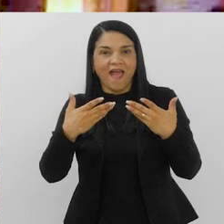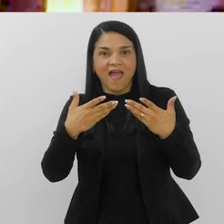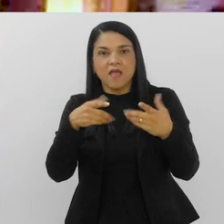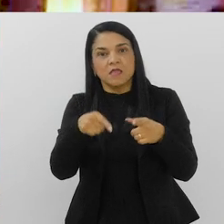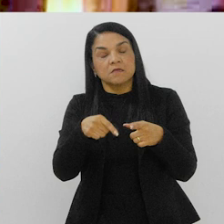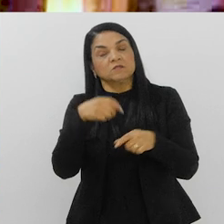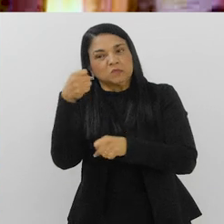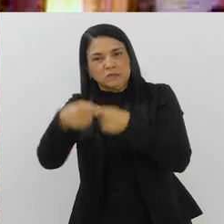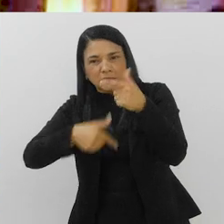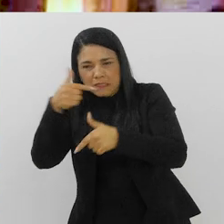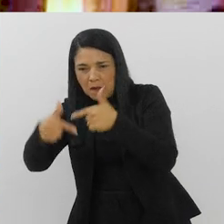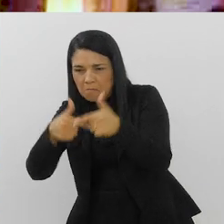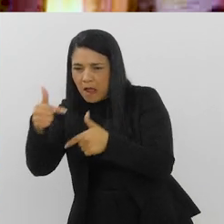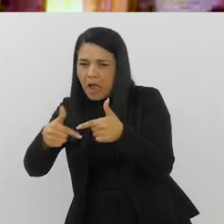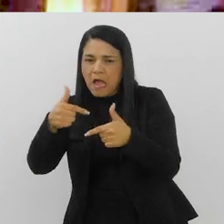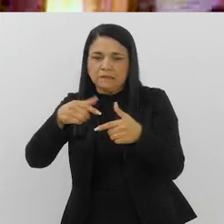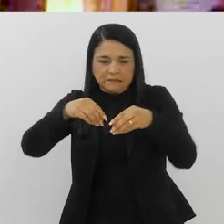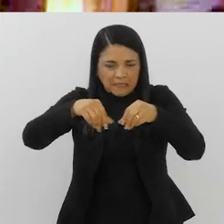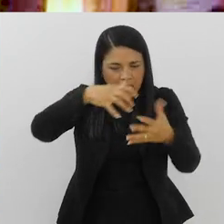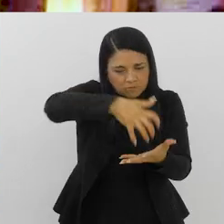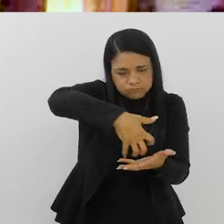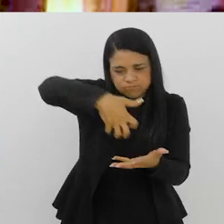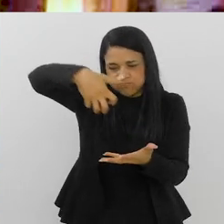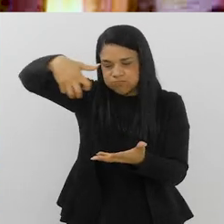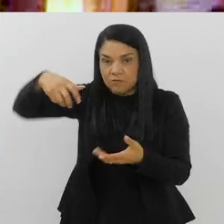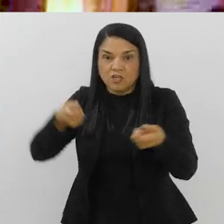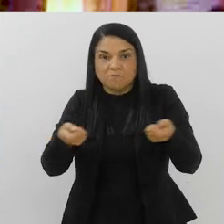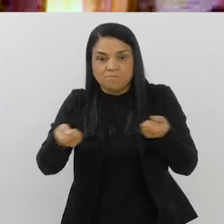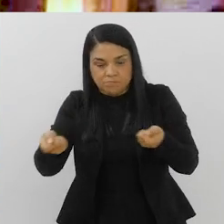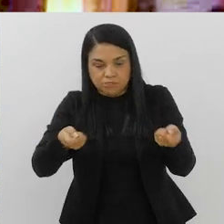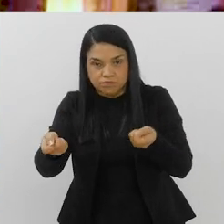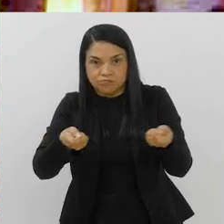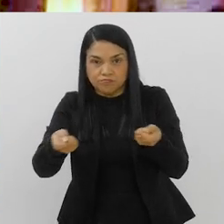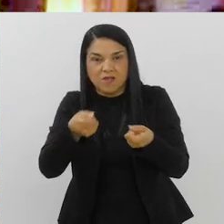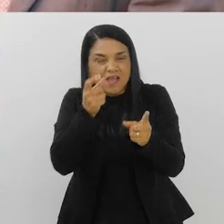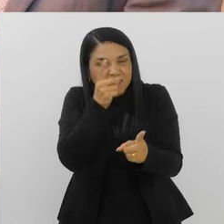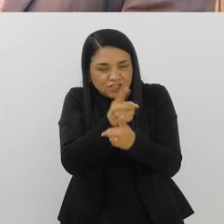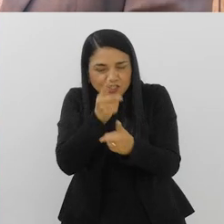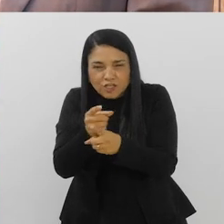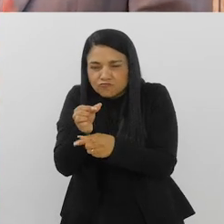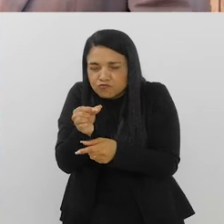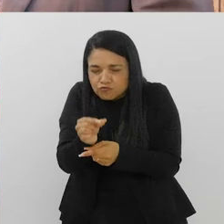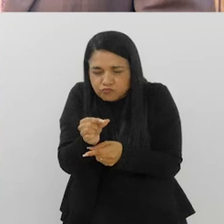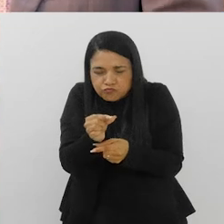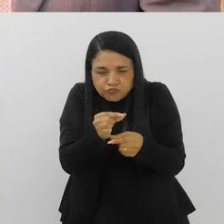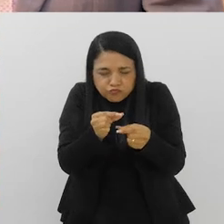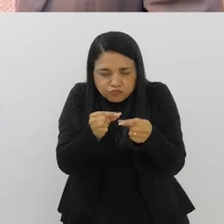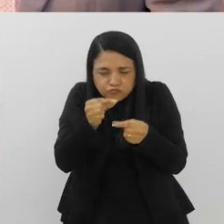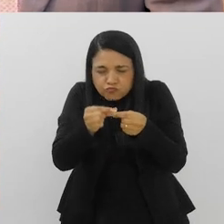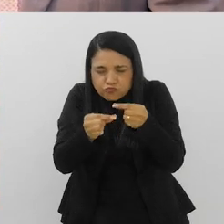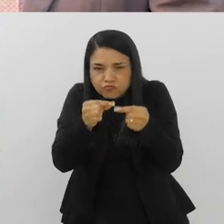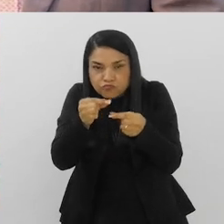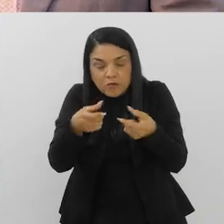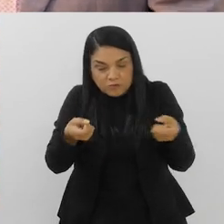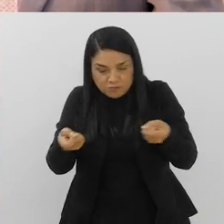was a heavy work, there lot of coming out, it had to be peneered, because they were very small, so these